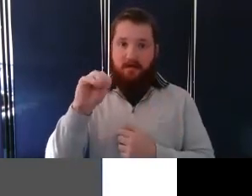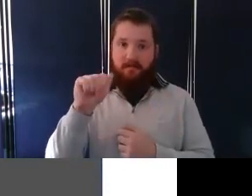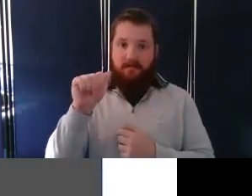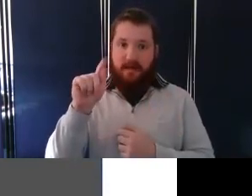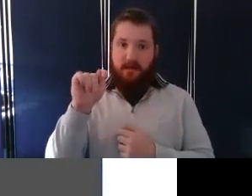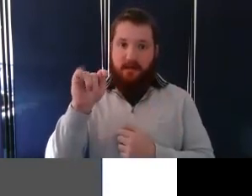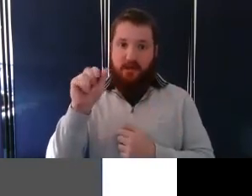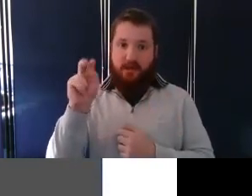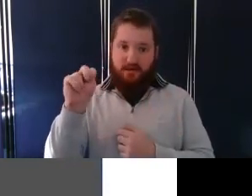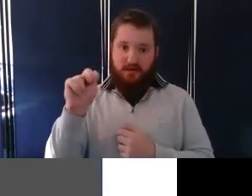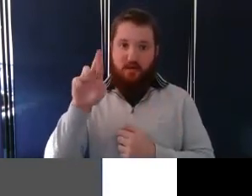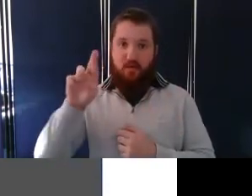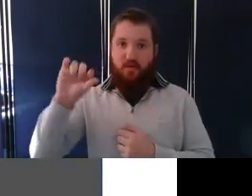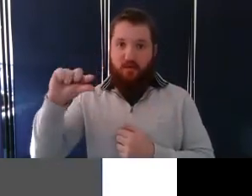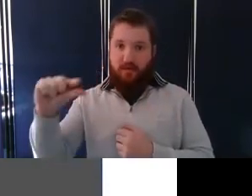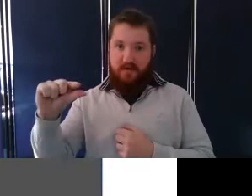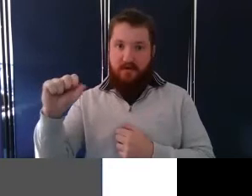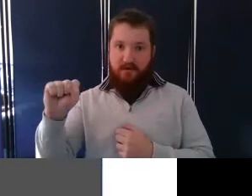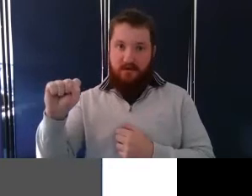So with human rigs,